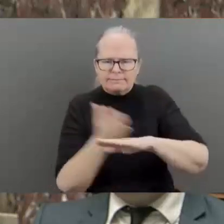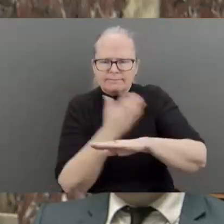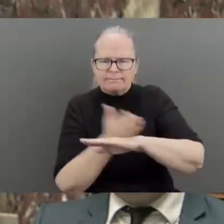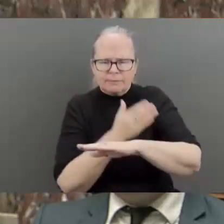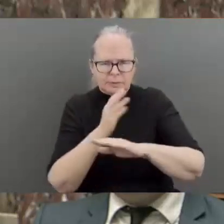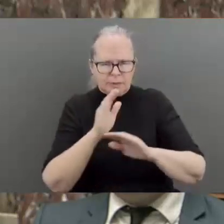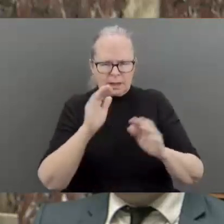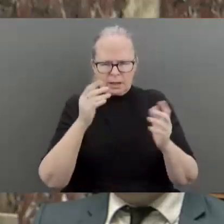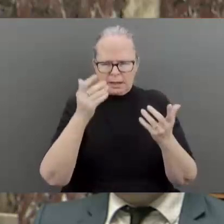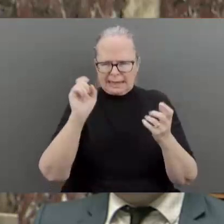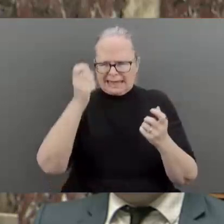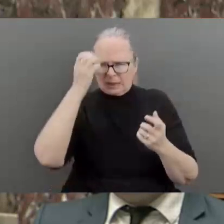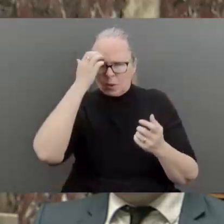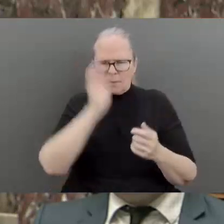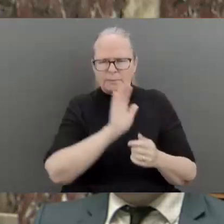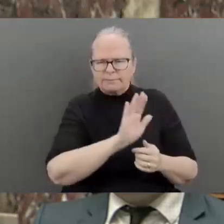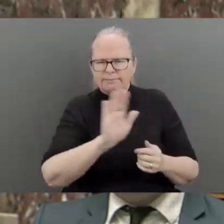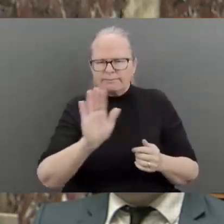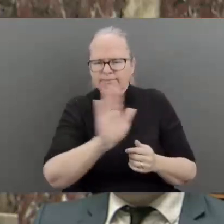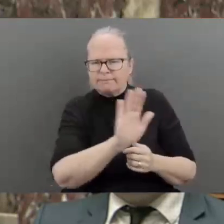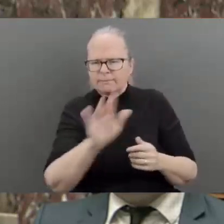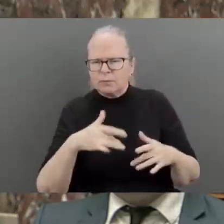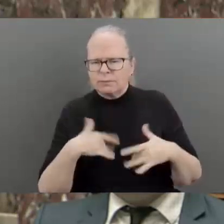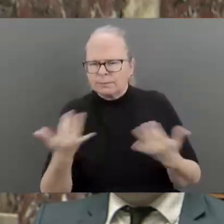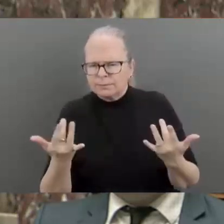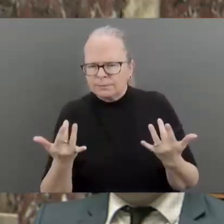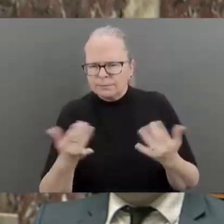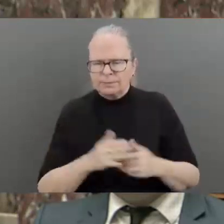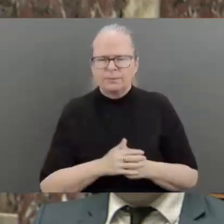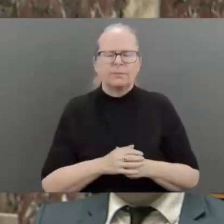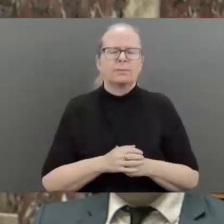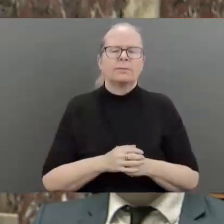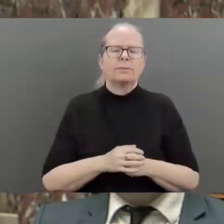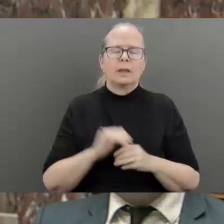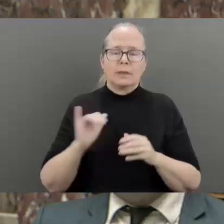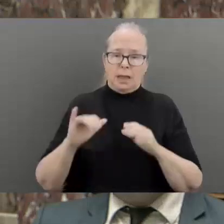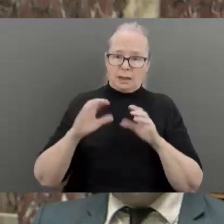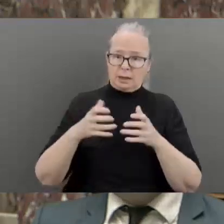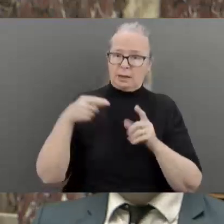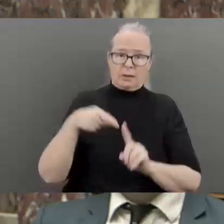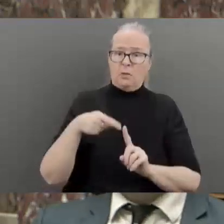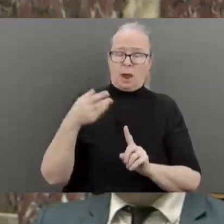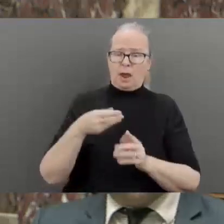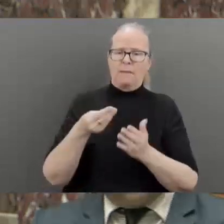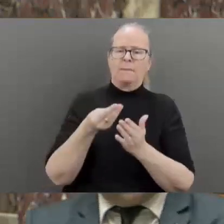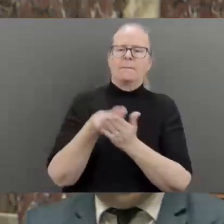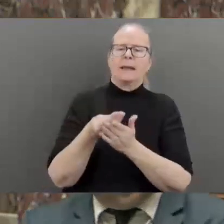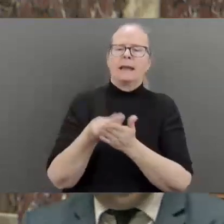those groups for enforcement all across the province.